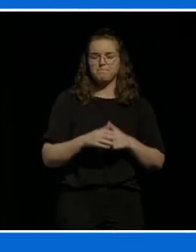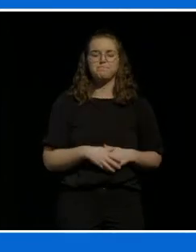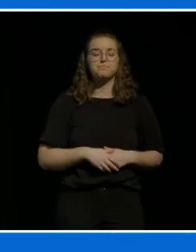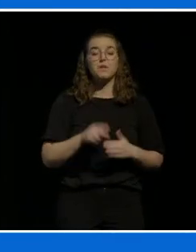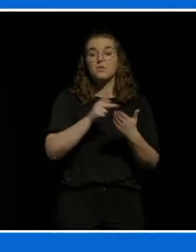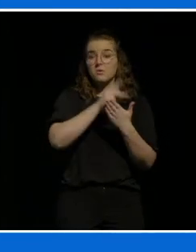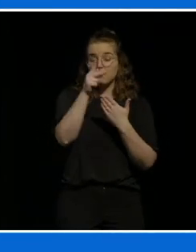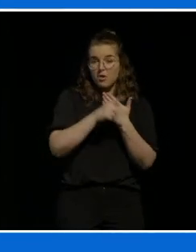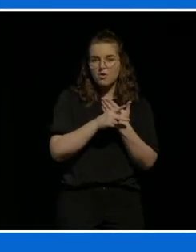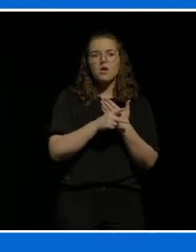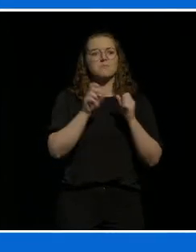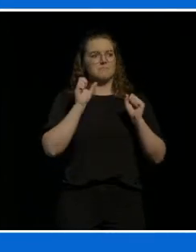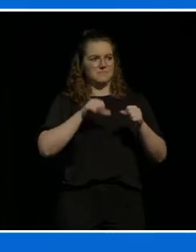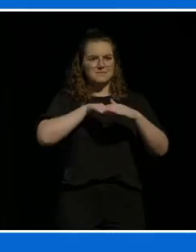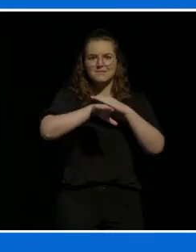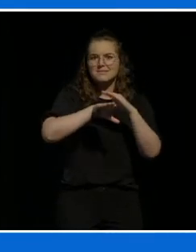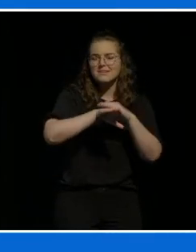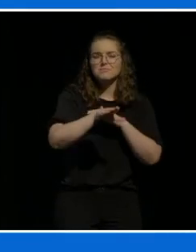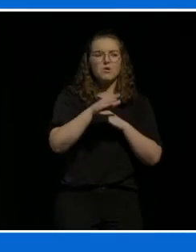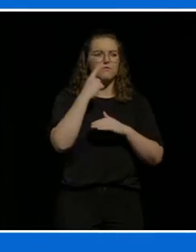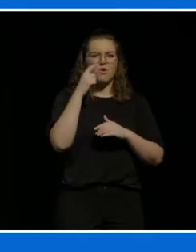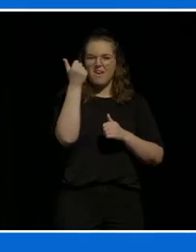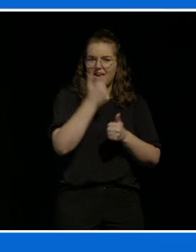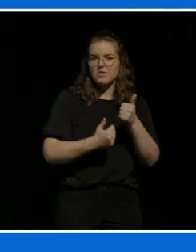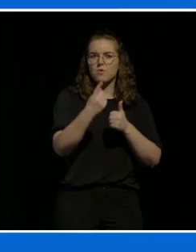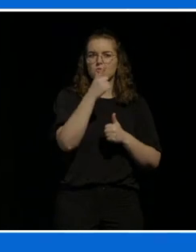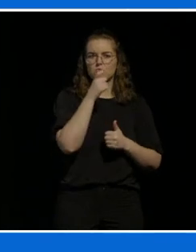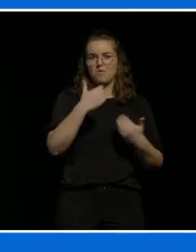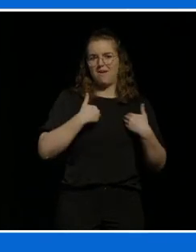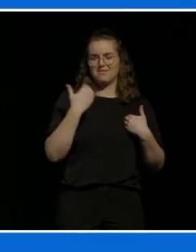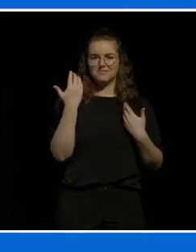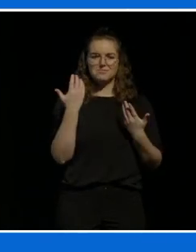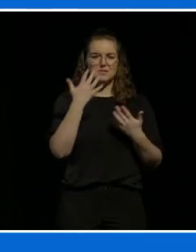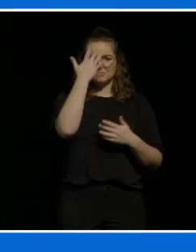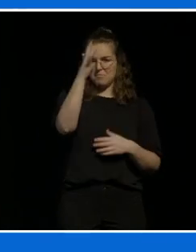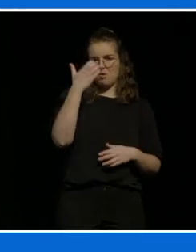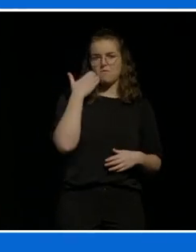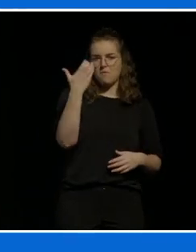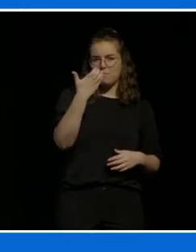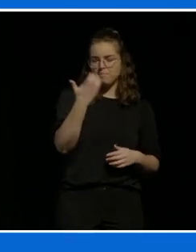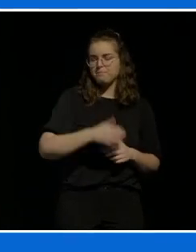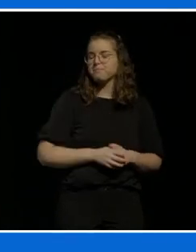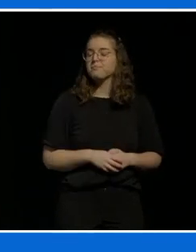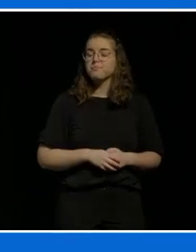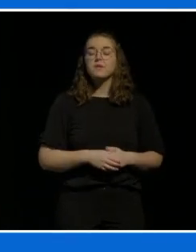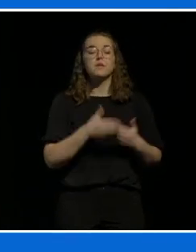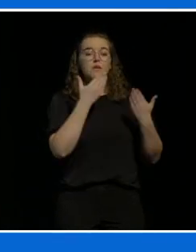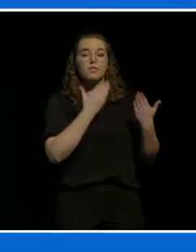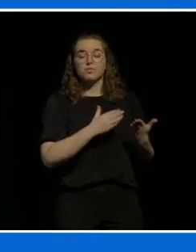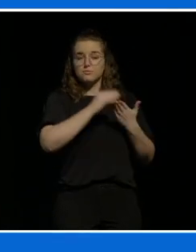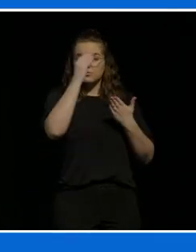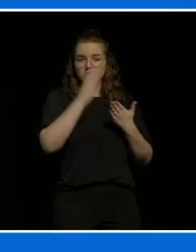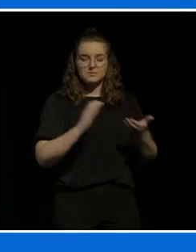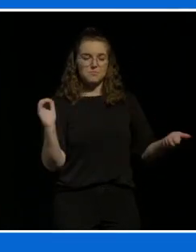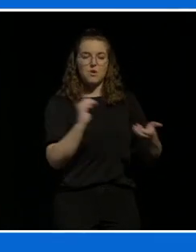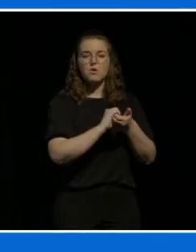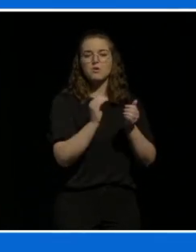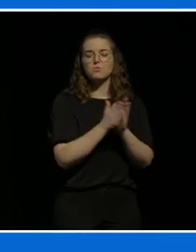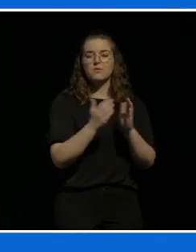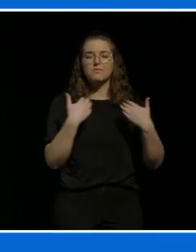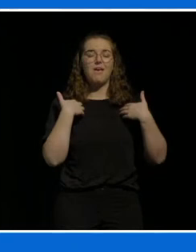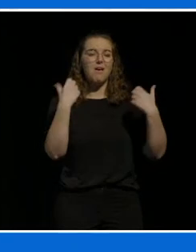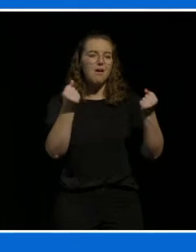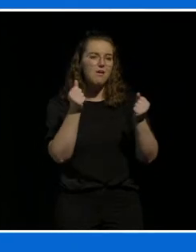program is scalable and accessible to anyone with a smartphone. And so these students are partnering with healthcare, food,